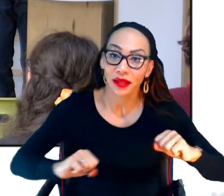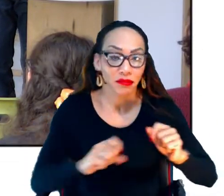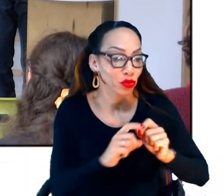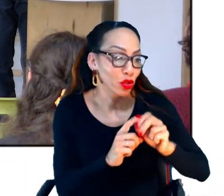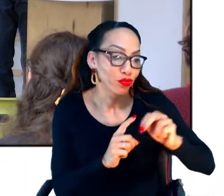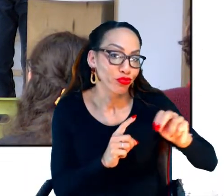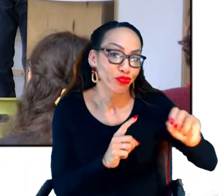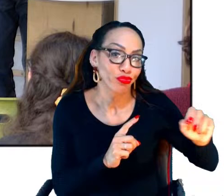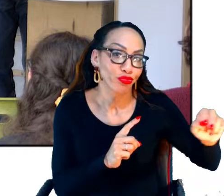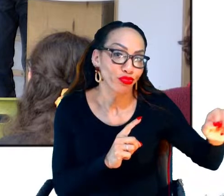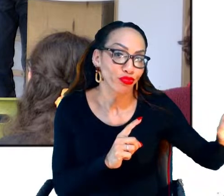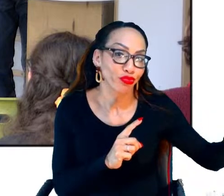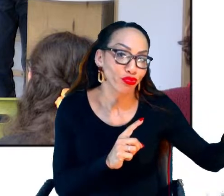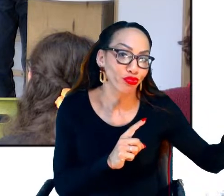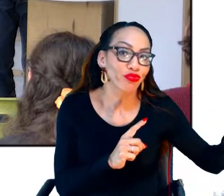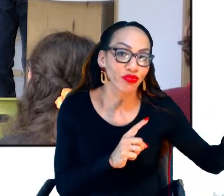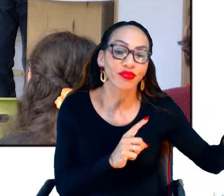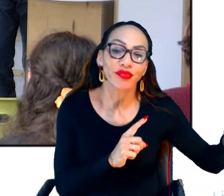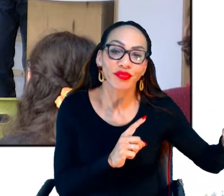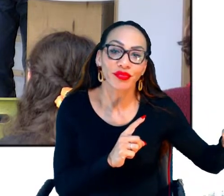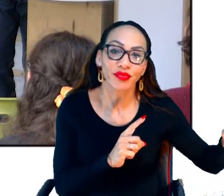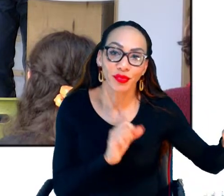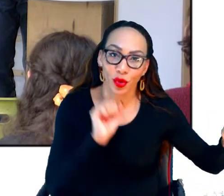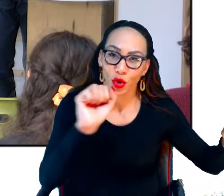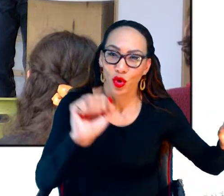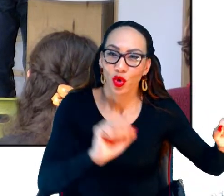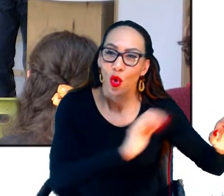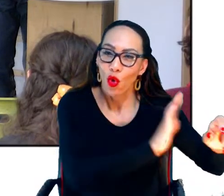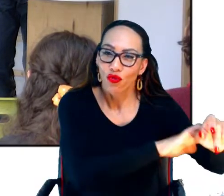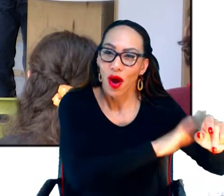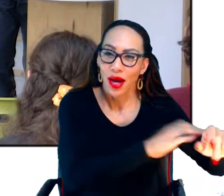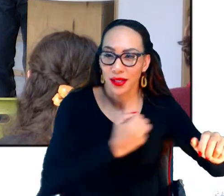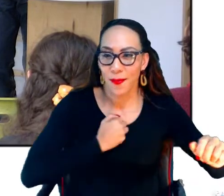here to my left, your right, just around the corner.